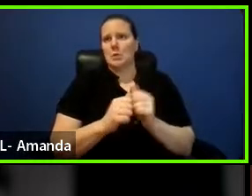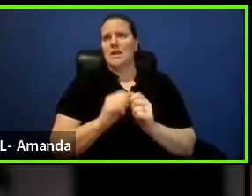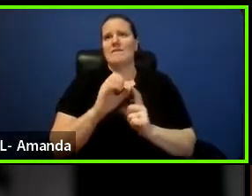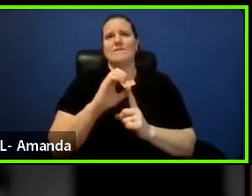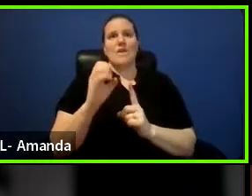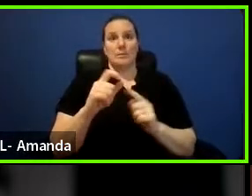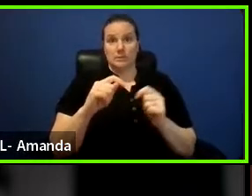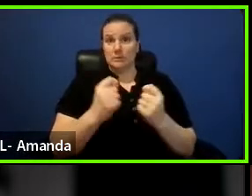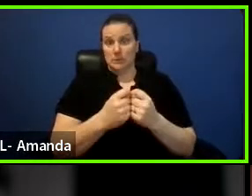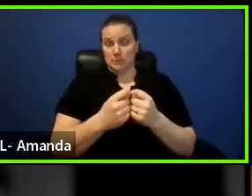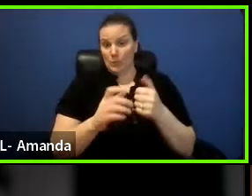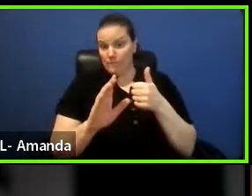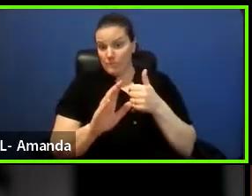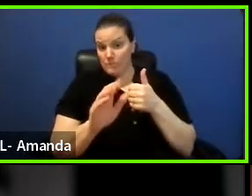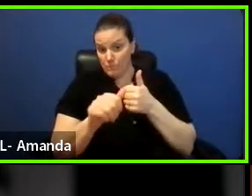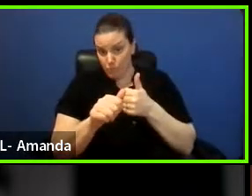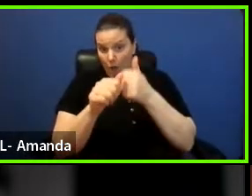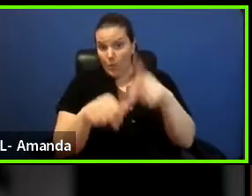and follow up with you.